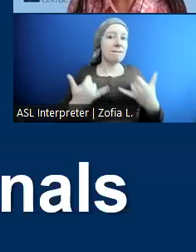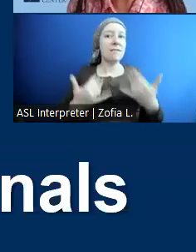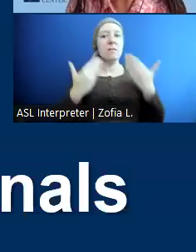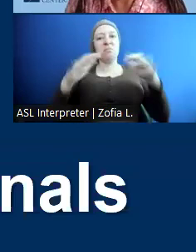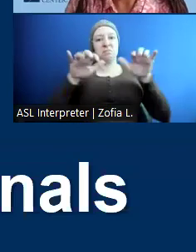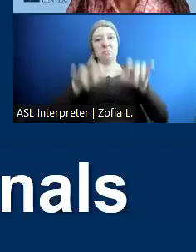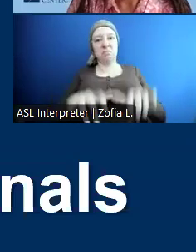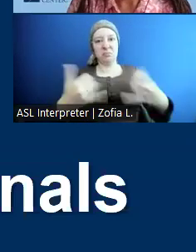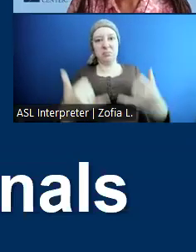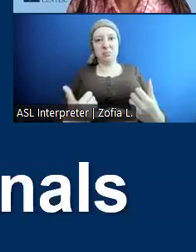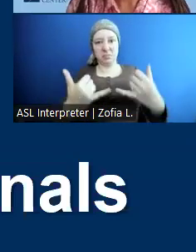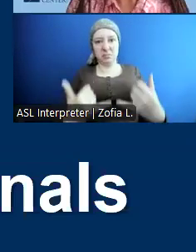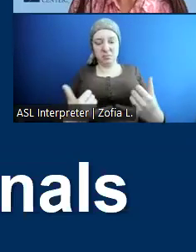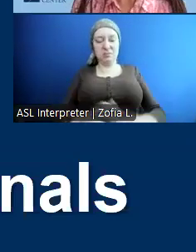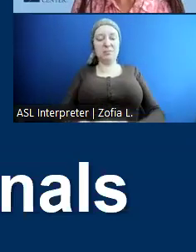in the chat.